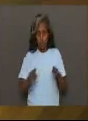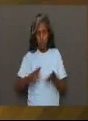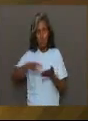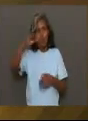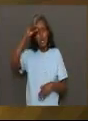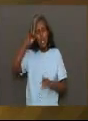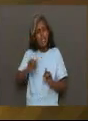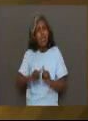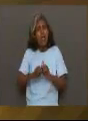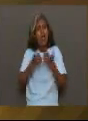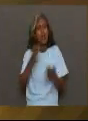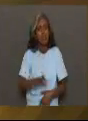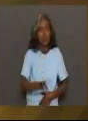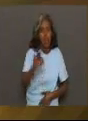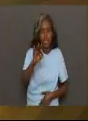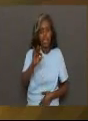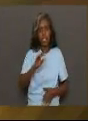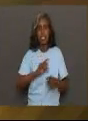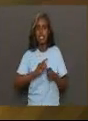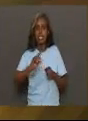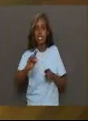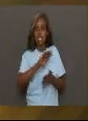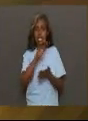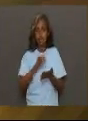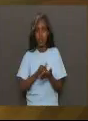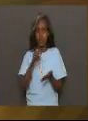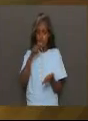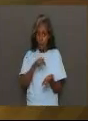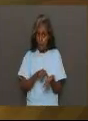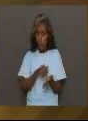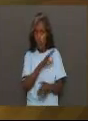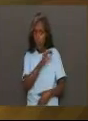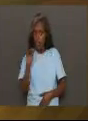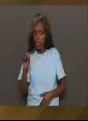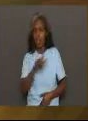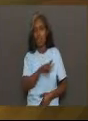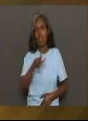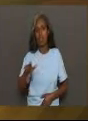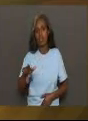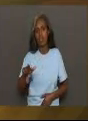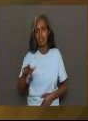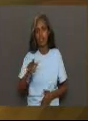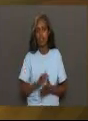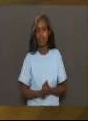learned how to find the distance between a point and a line.